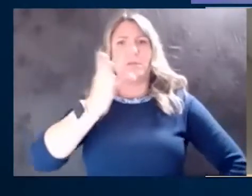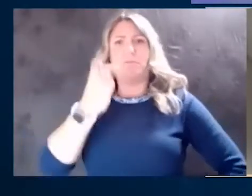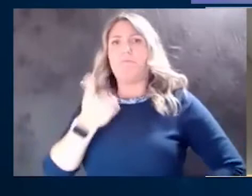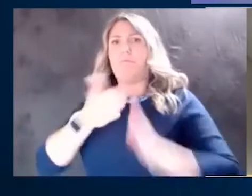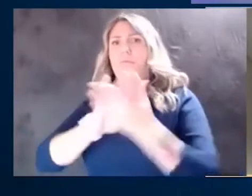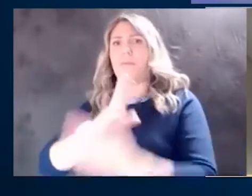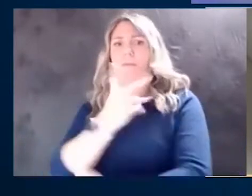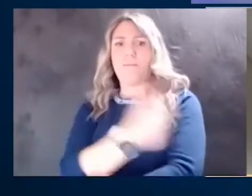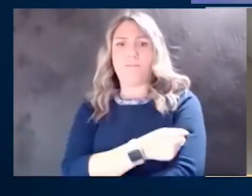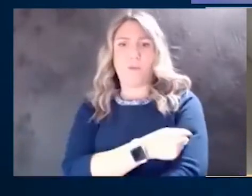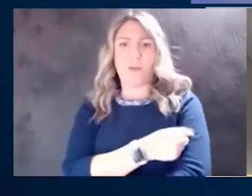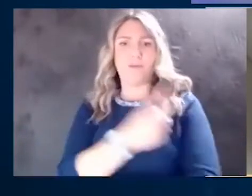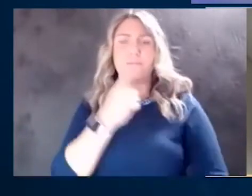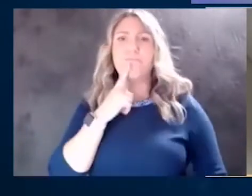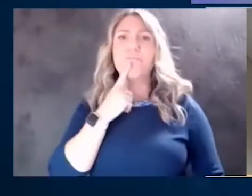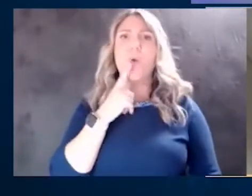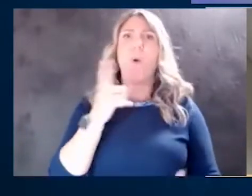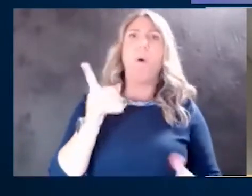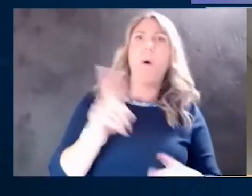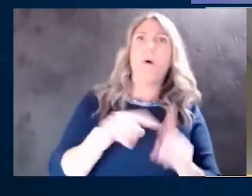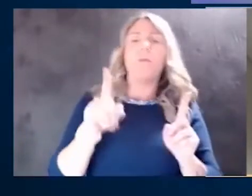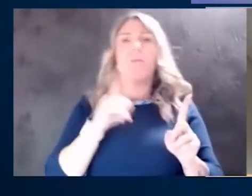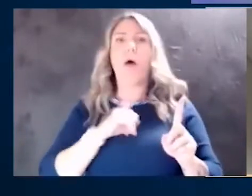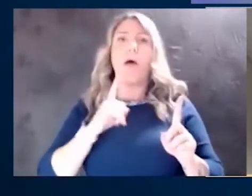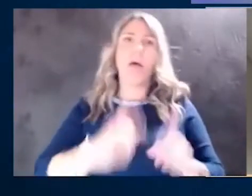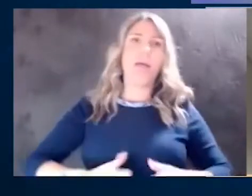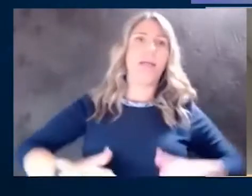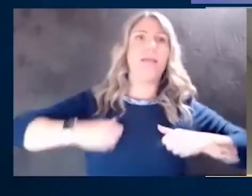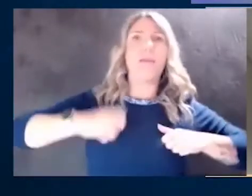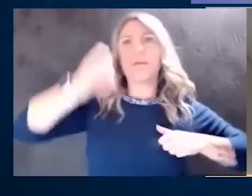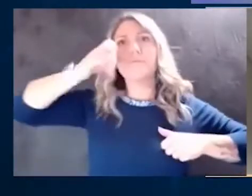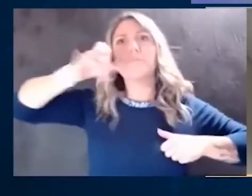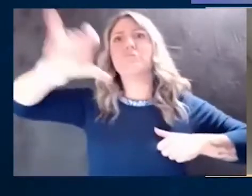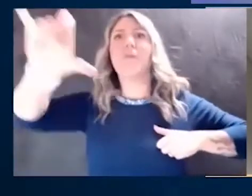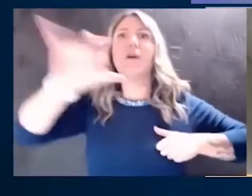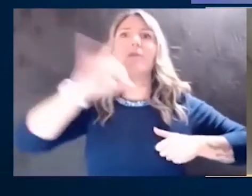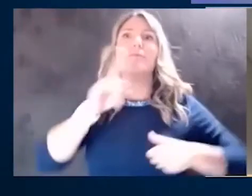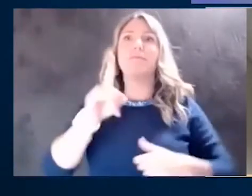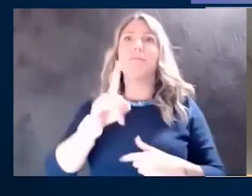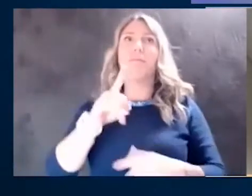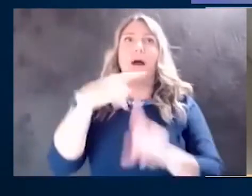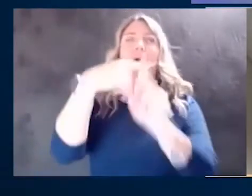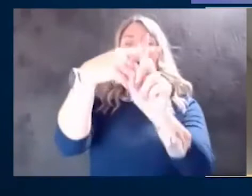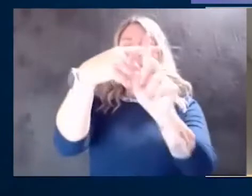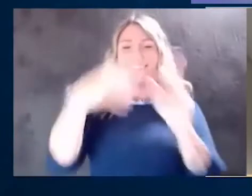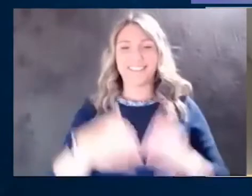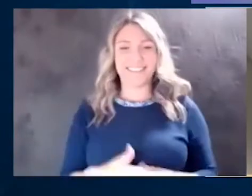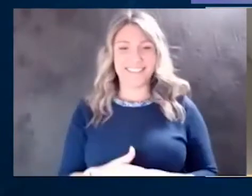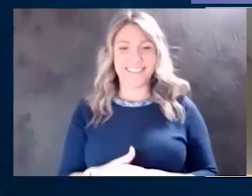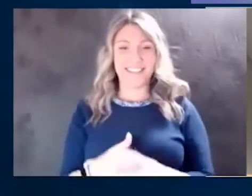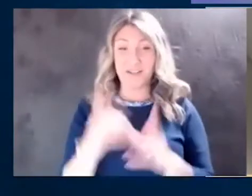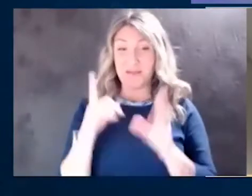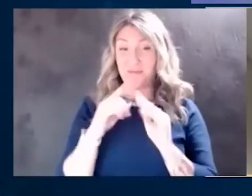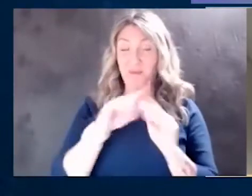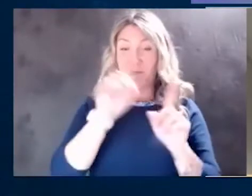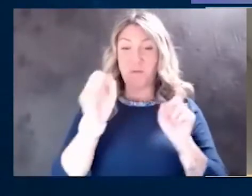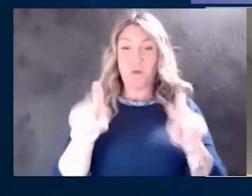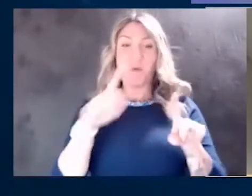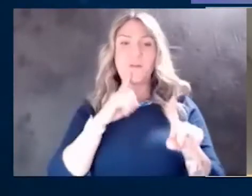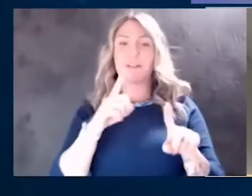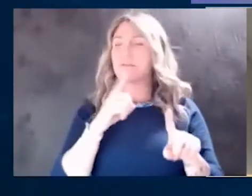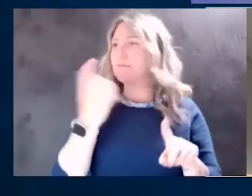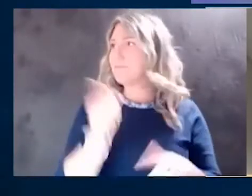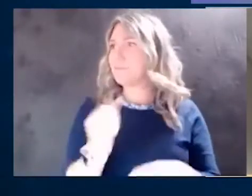live long and prosper sign for Star Trek. There you go. All right, guys. I have one other question for all of you. If one of you have just chime in here, have any of you